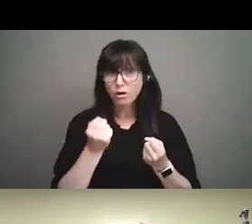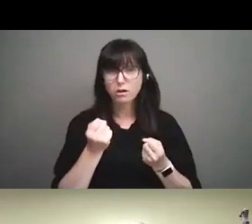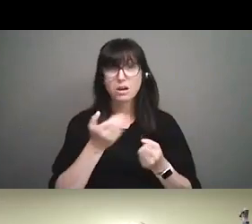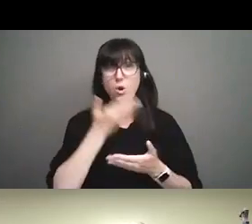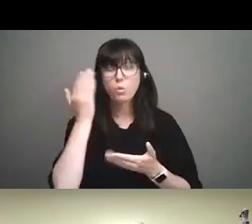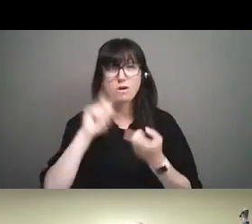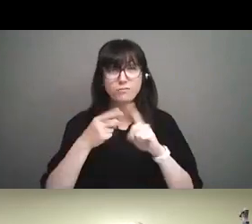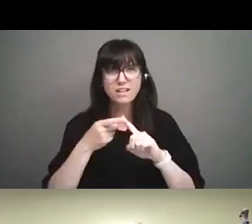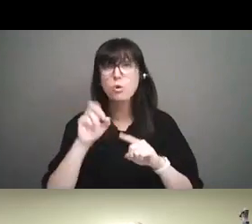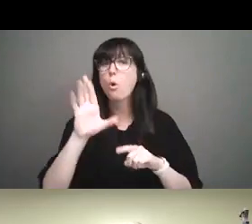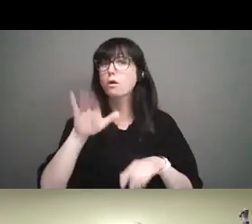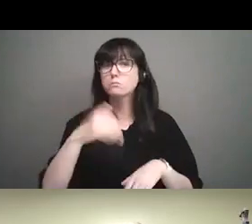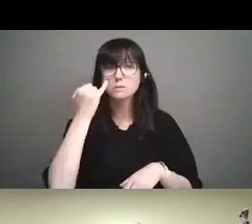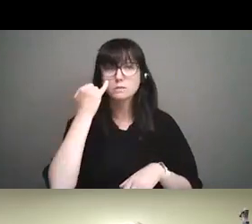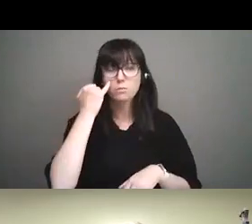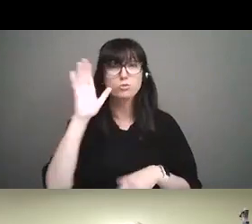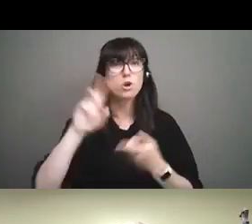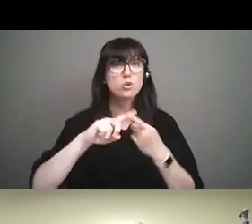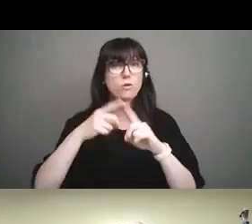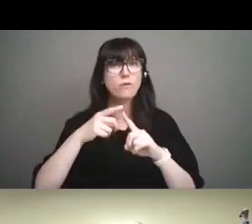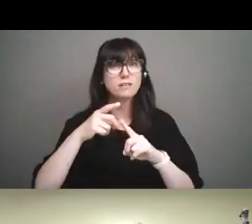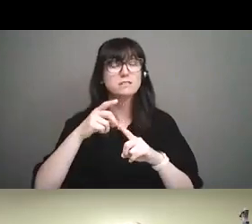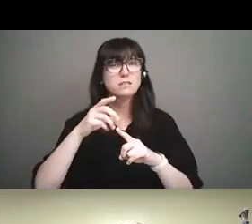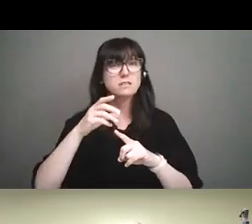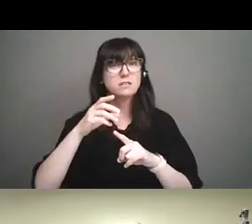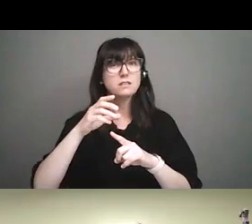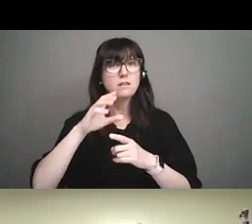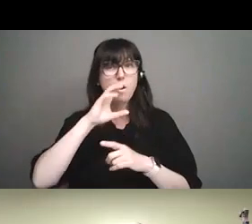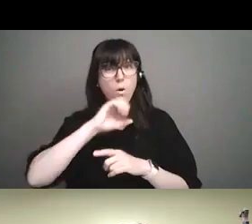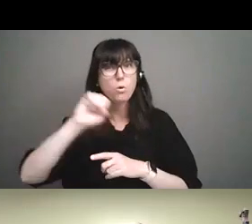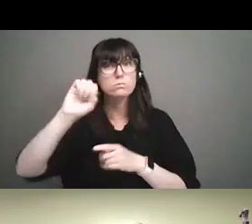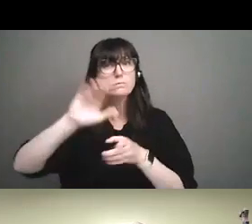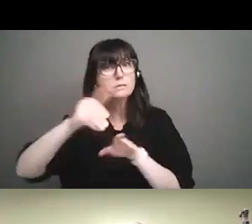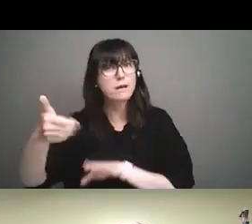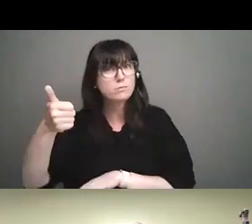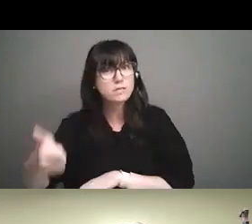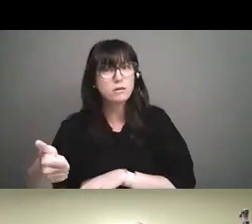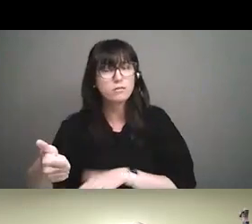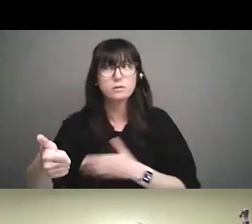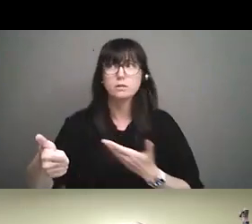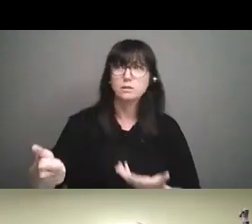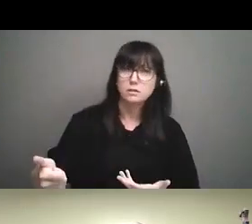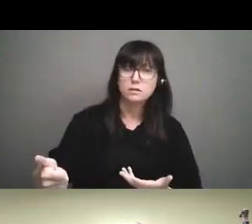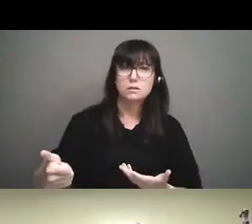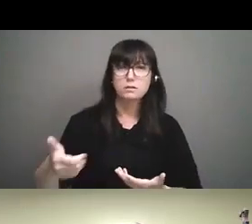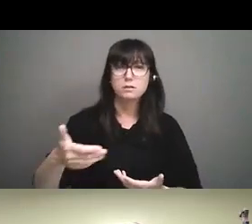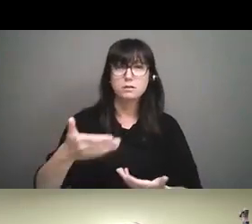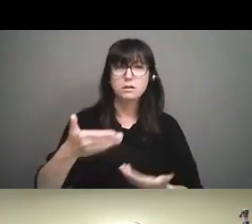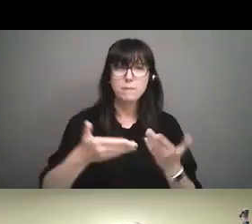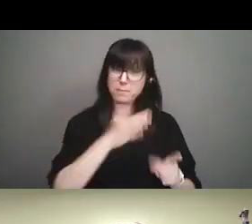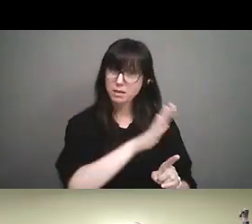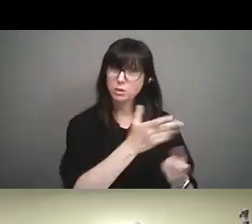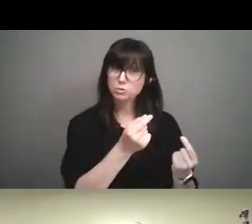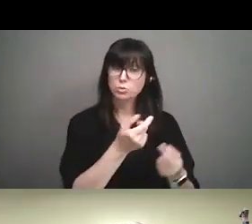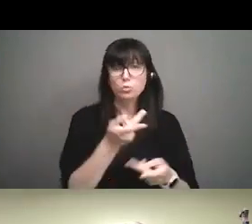maybe friends who've aged and in fact have died themselves. You may actually be a caregiver yourself, although